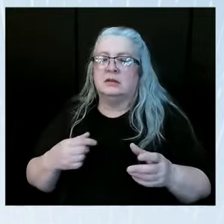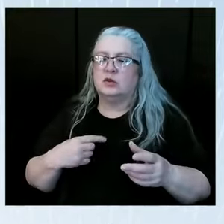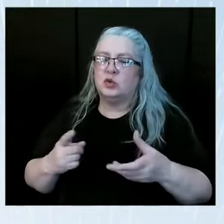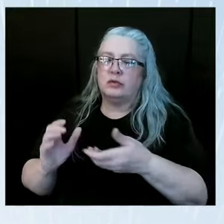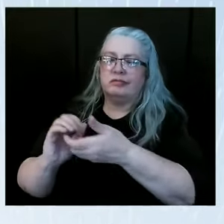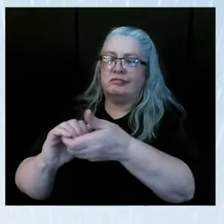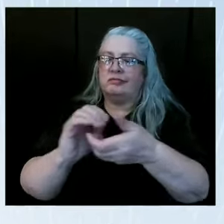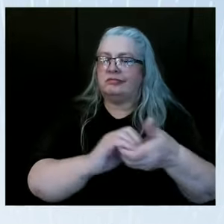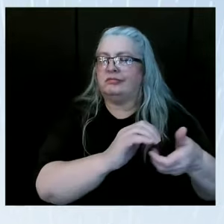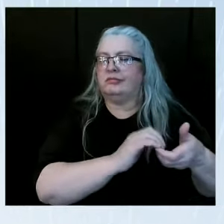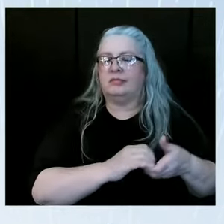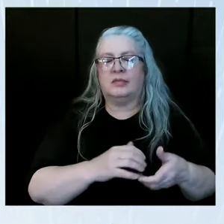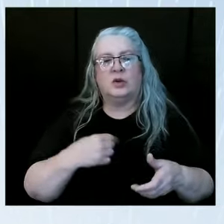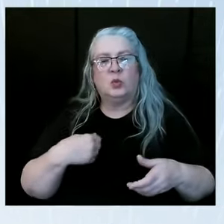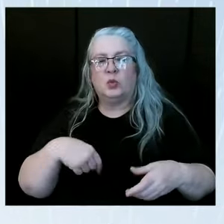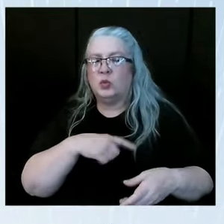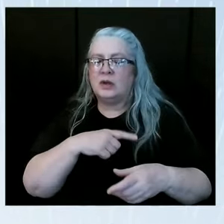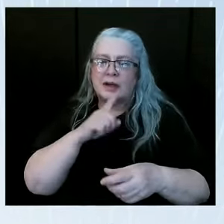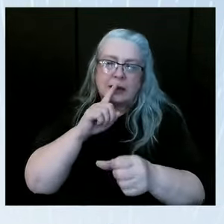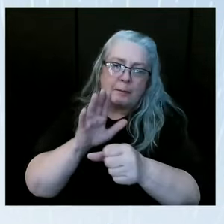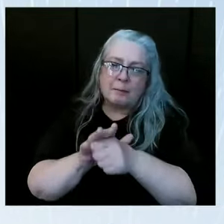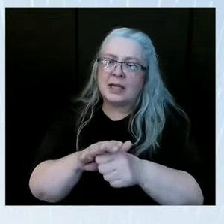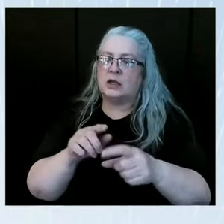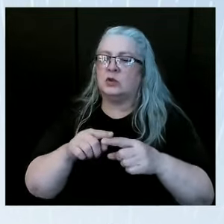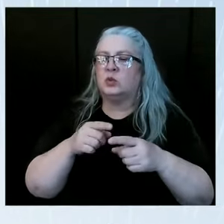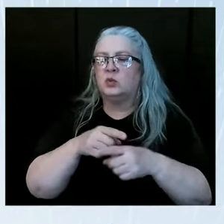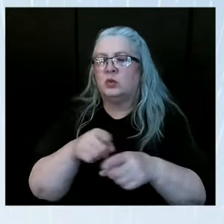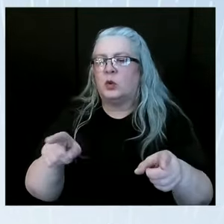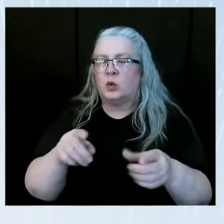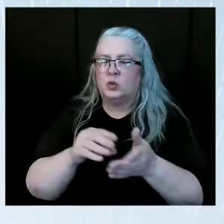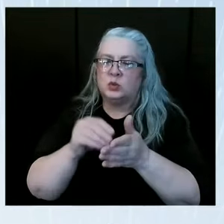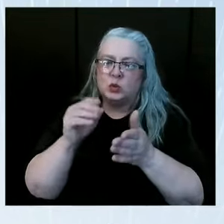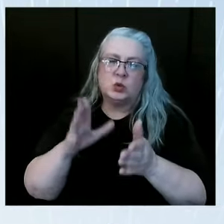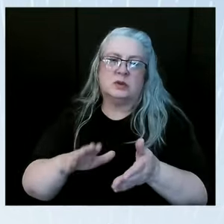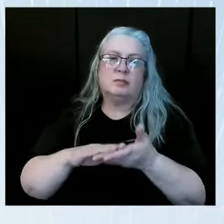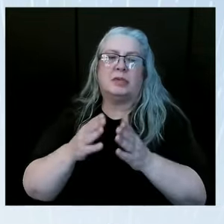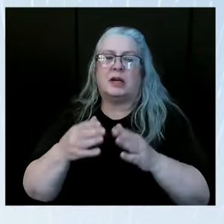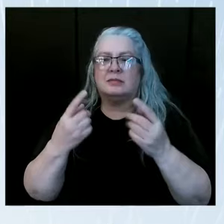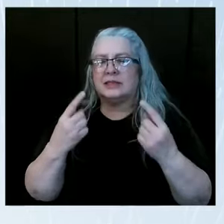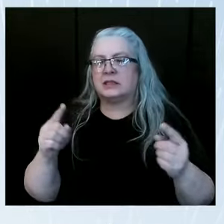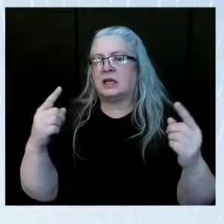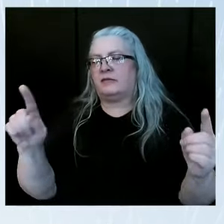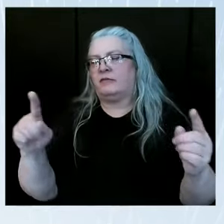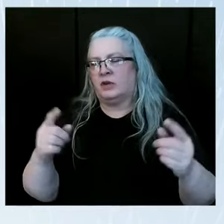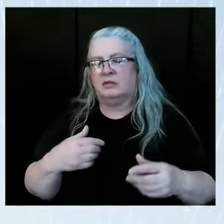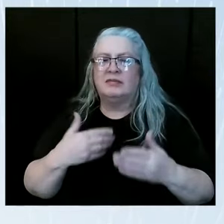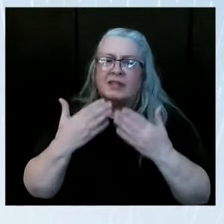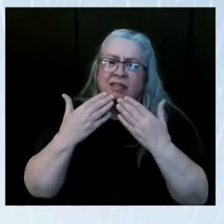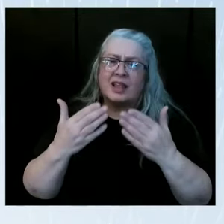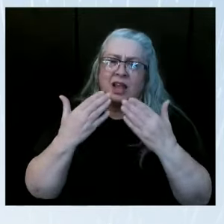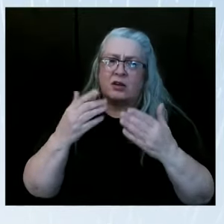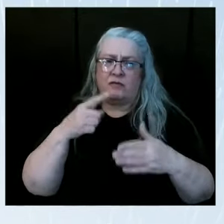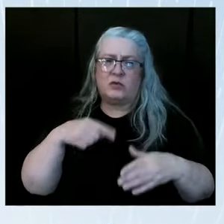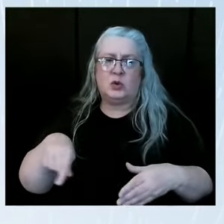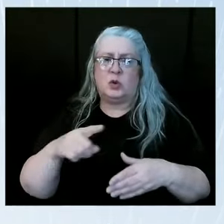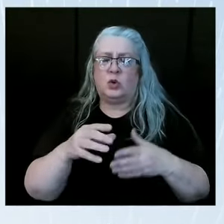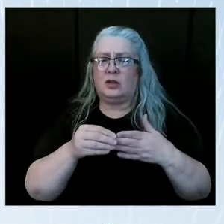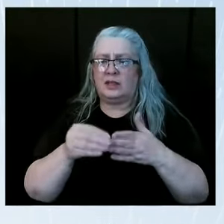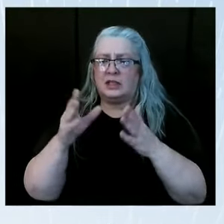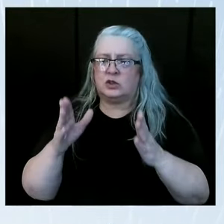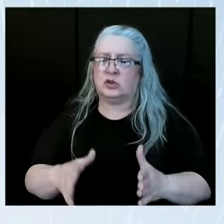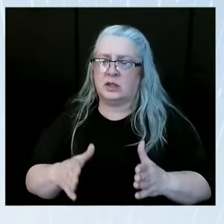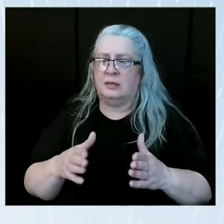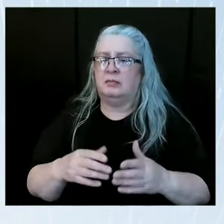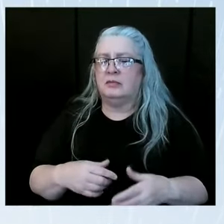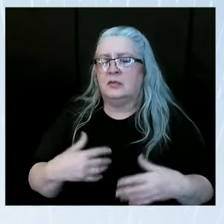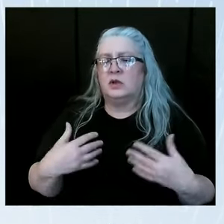this. Again, thank you for sharing that. It's hard to imagine having a greater impact than raising